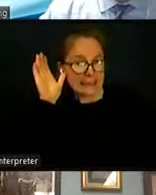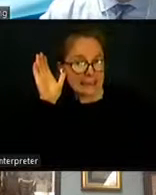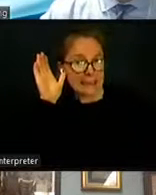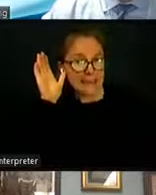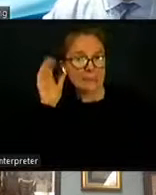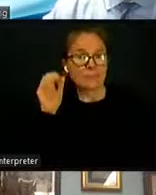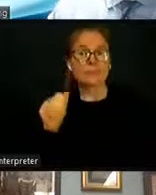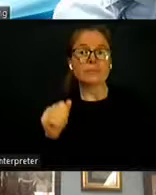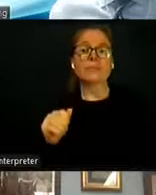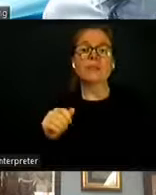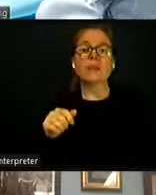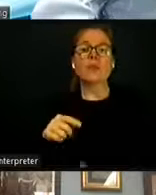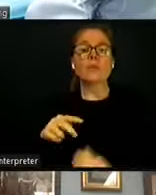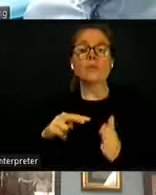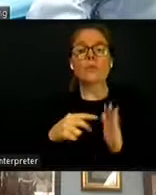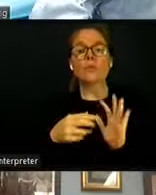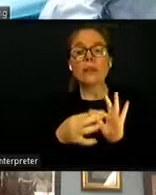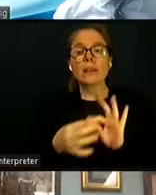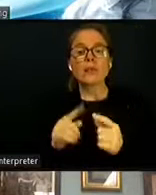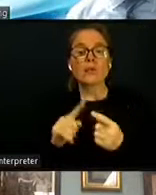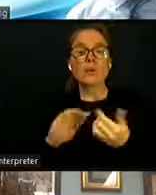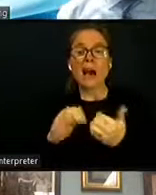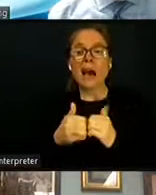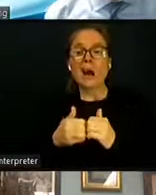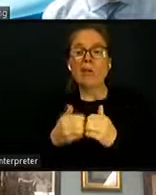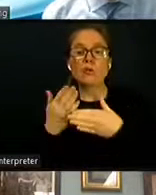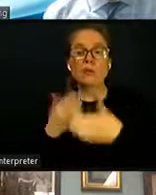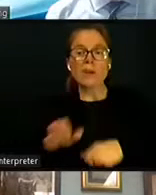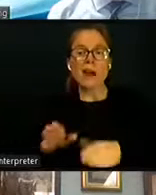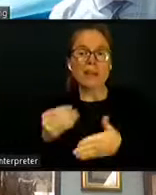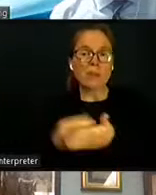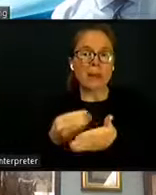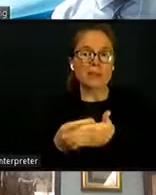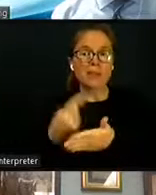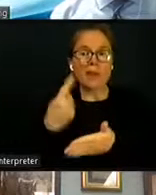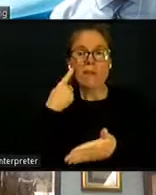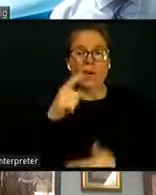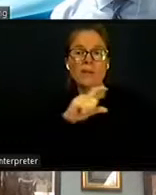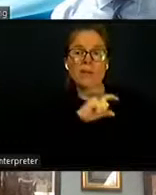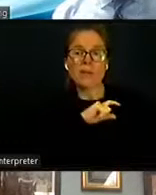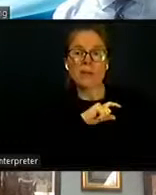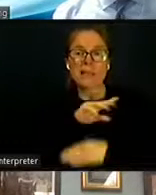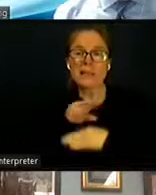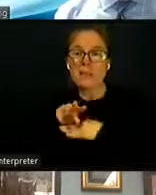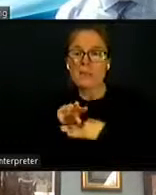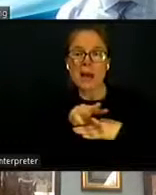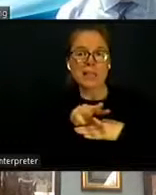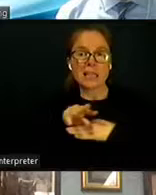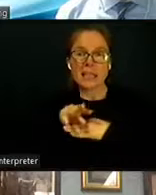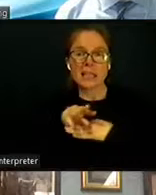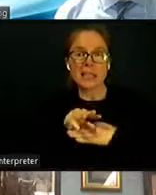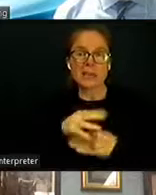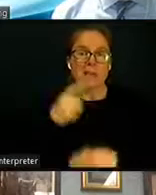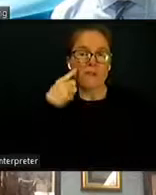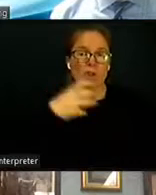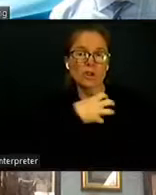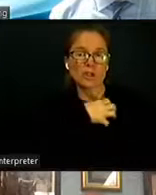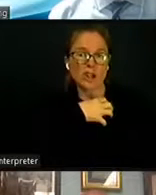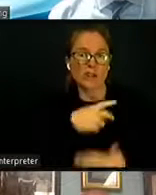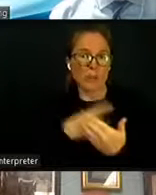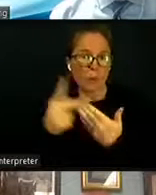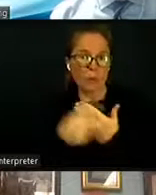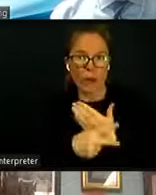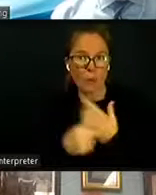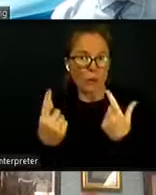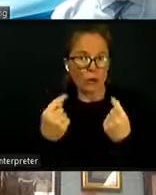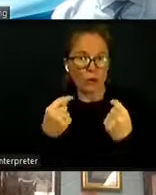about whether or not to allocate about $1.5 to expanding the body camera program in your sheriff's department. And what I